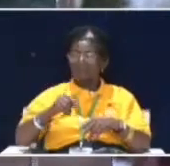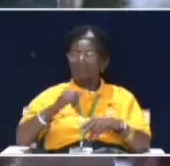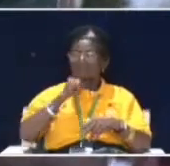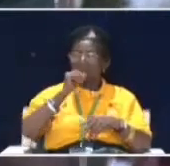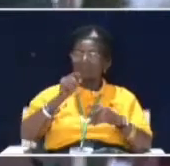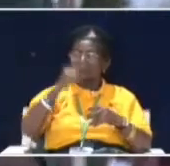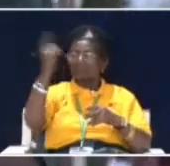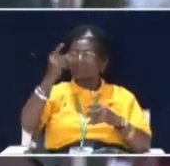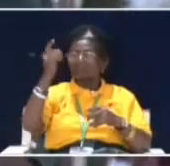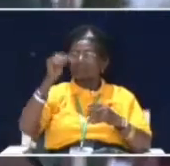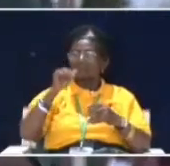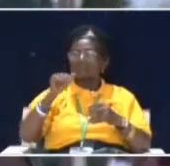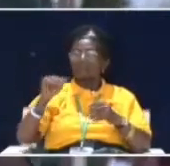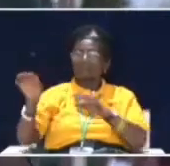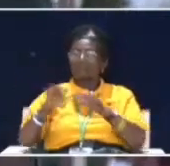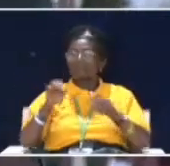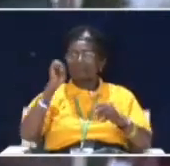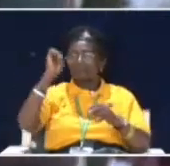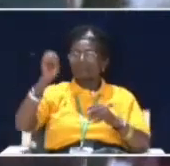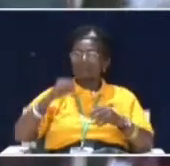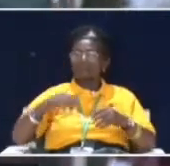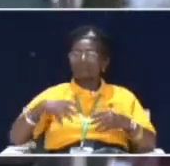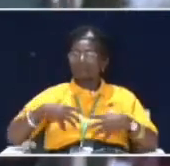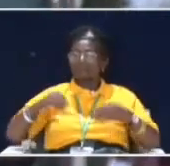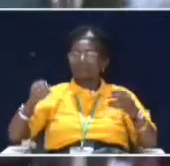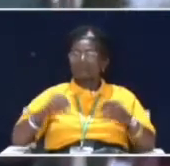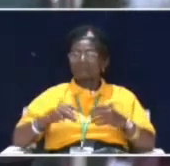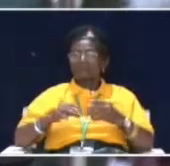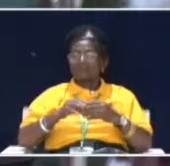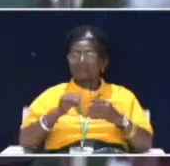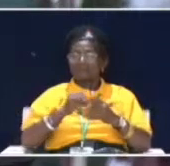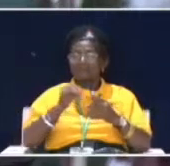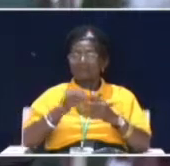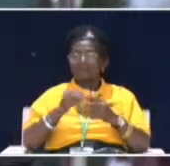does he choose people because of